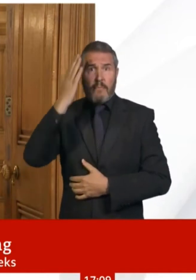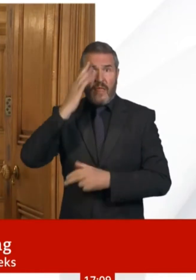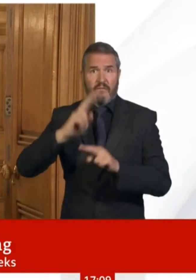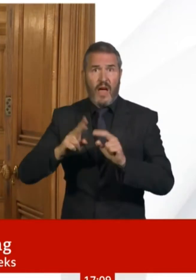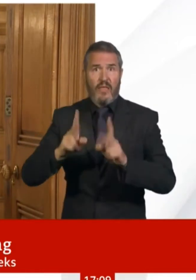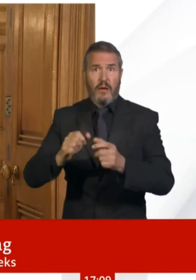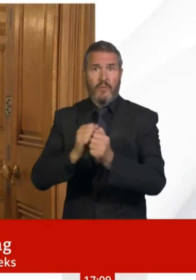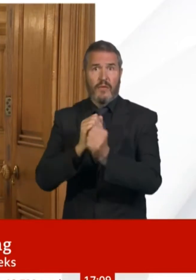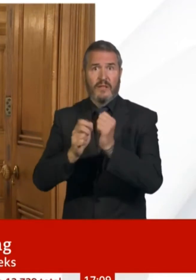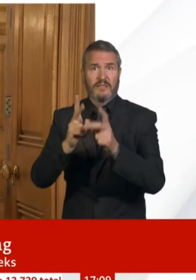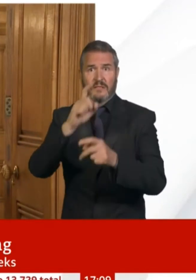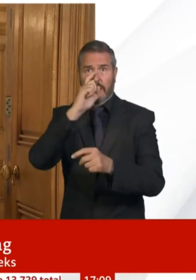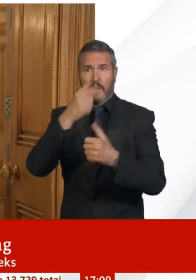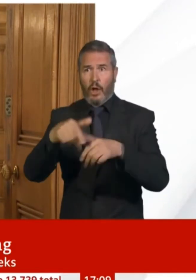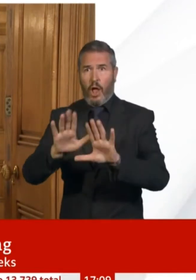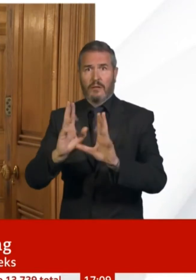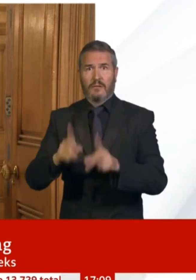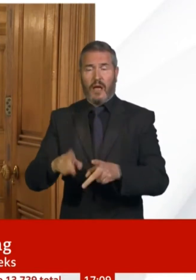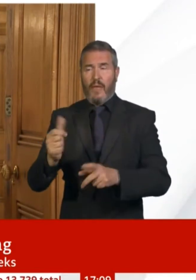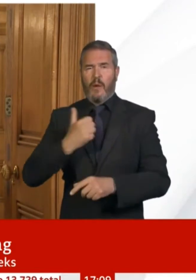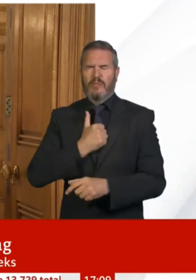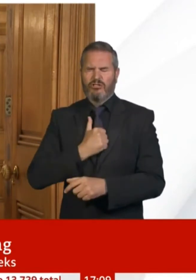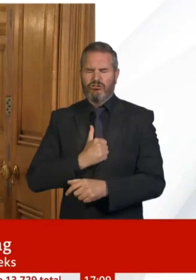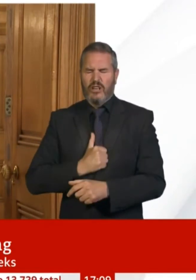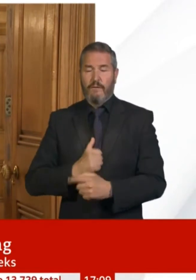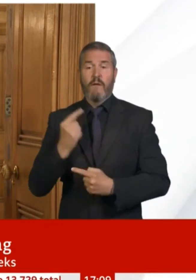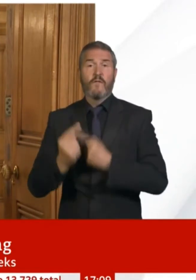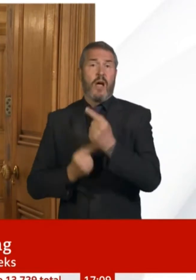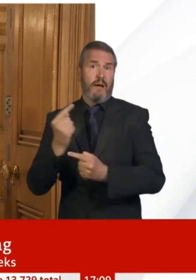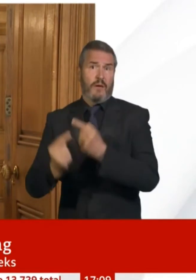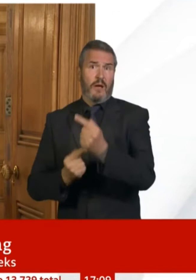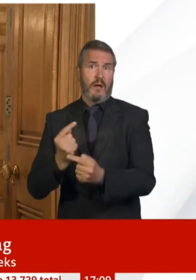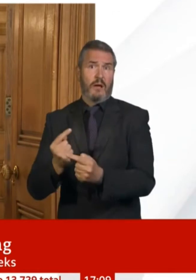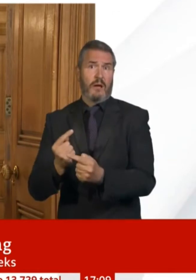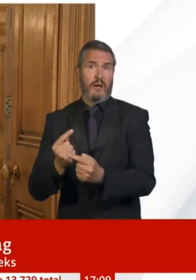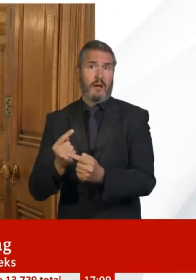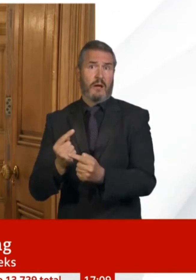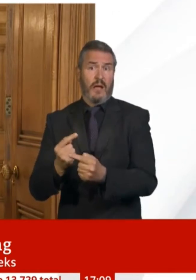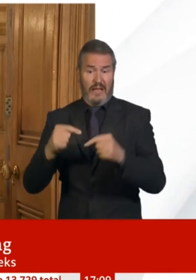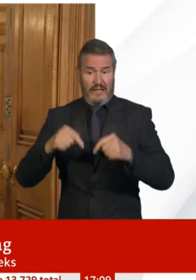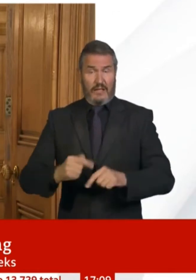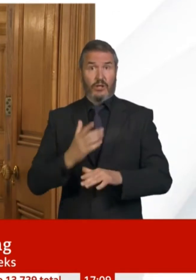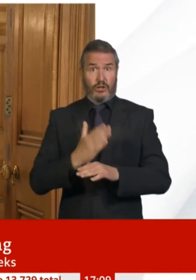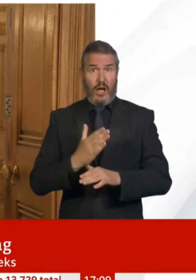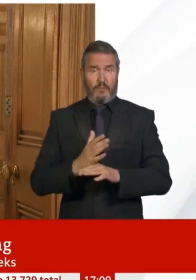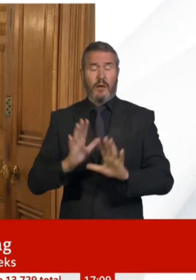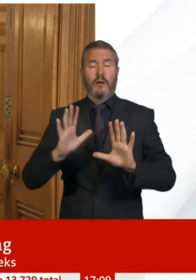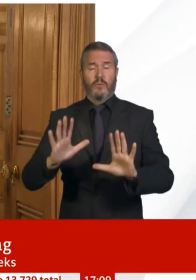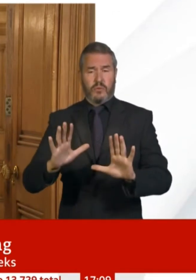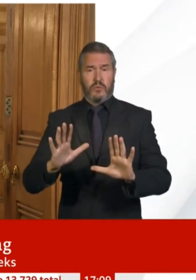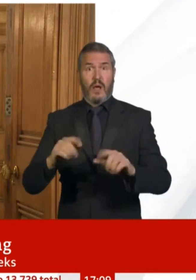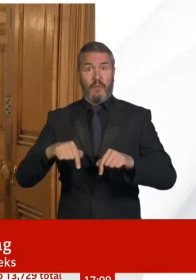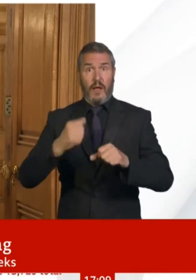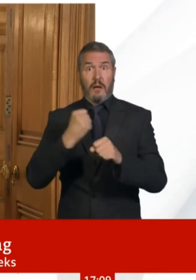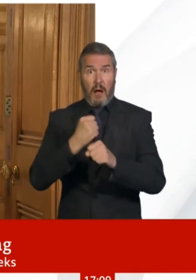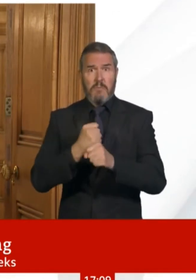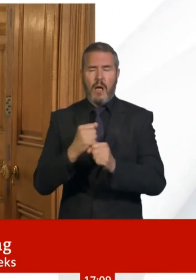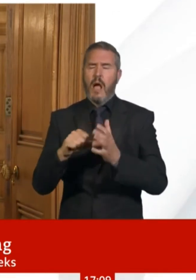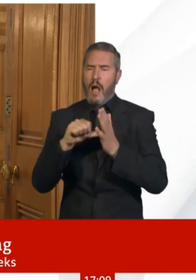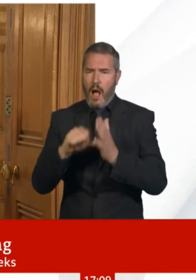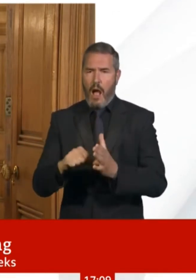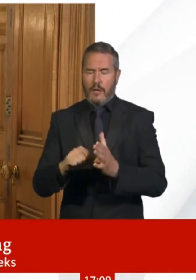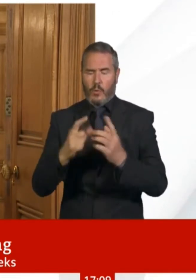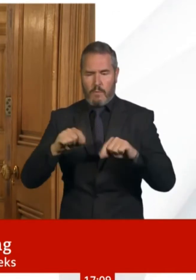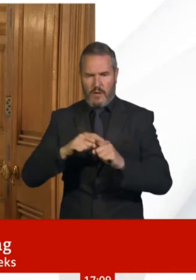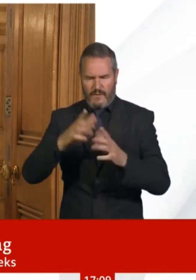unbearable, life-changing, long-term grief. It makes this government focus even harder on what we